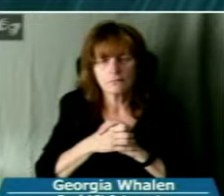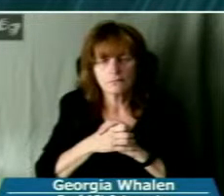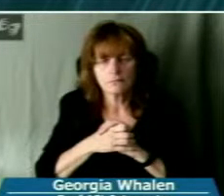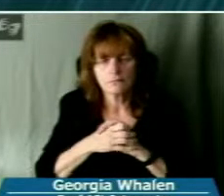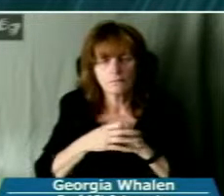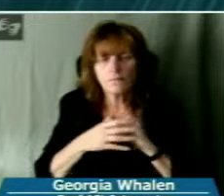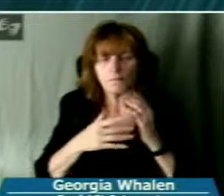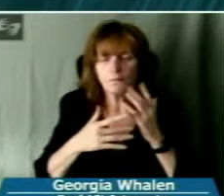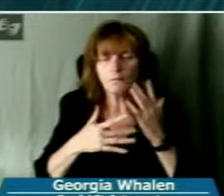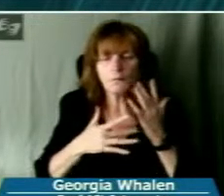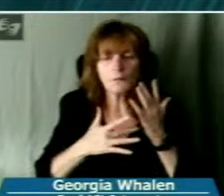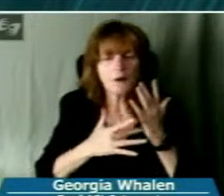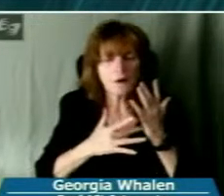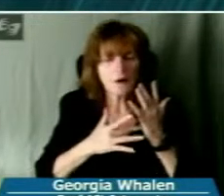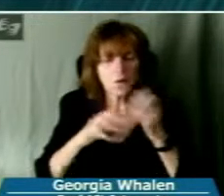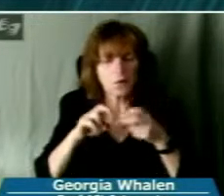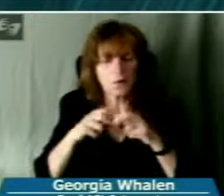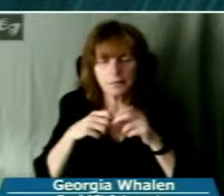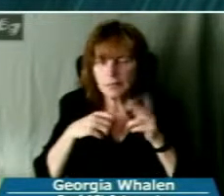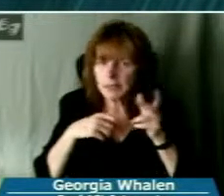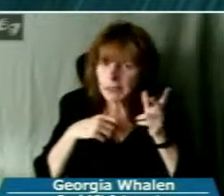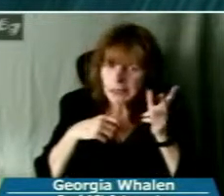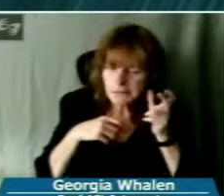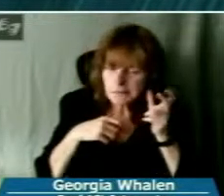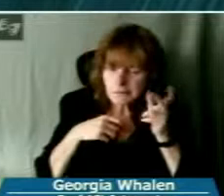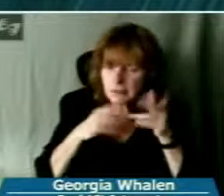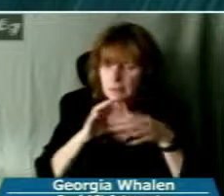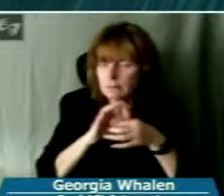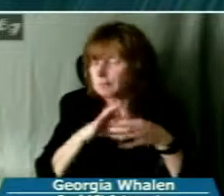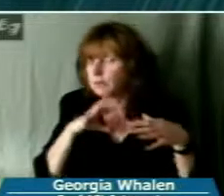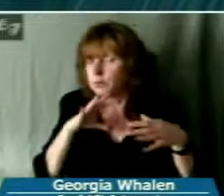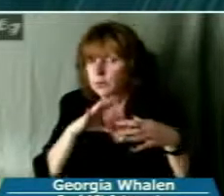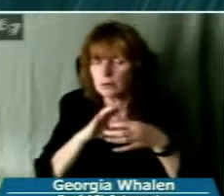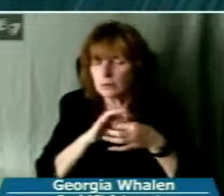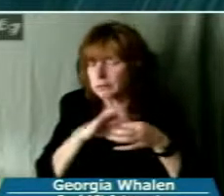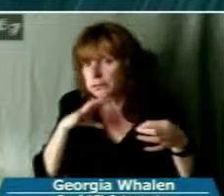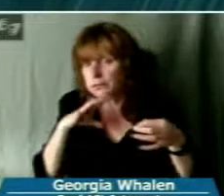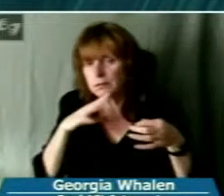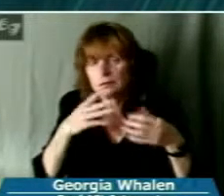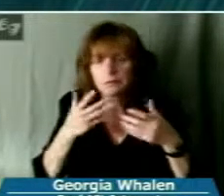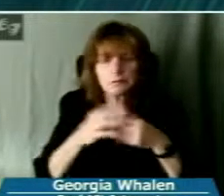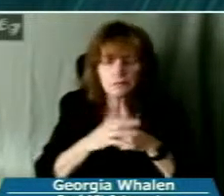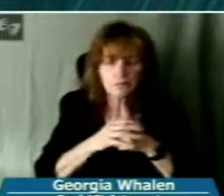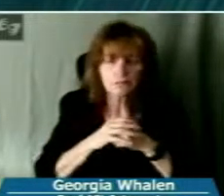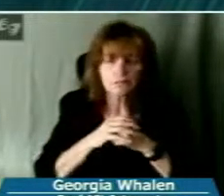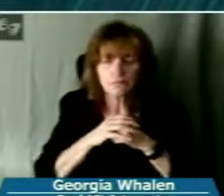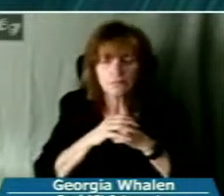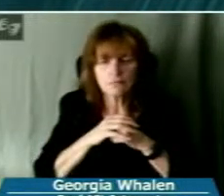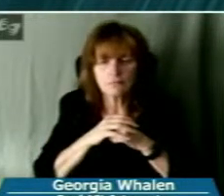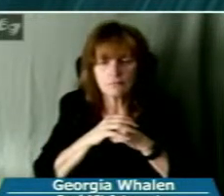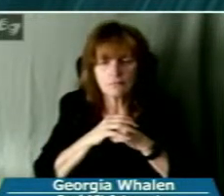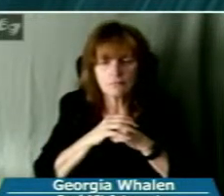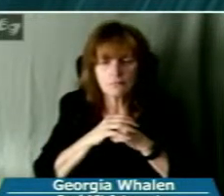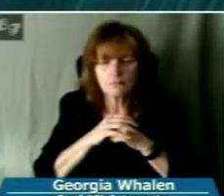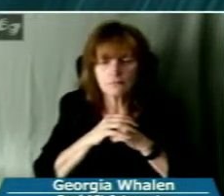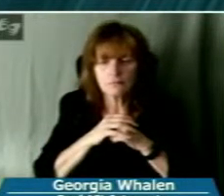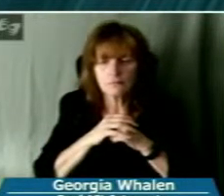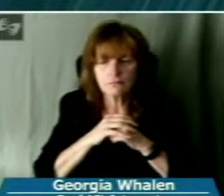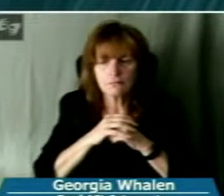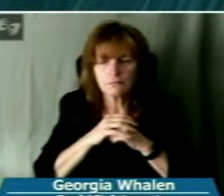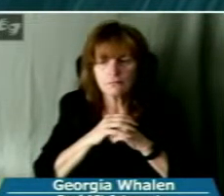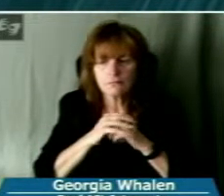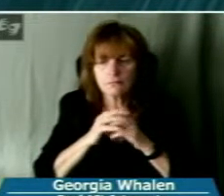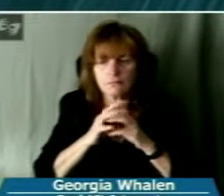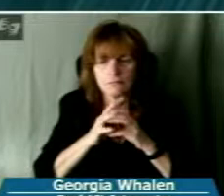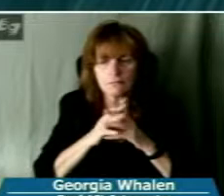shortly, which I'm keen to see. What do you hope is achieved by the public getting a look at what's been happening